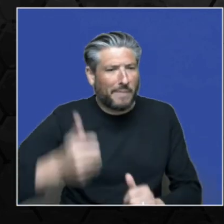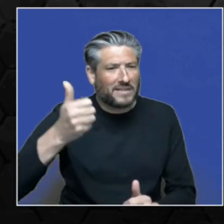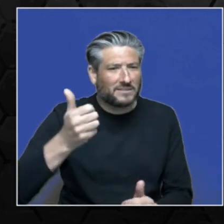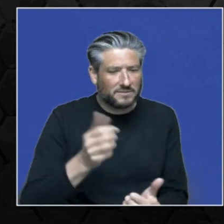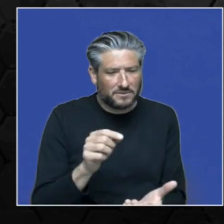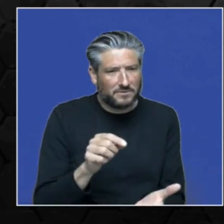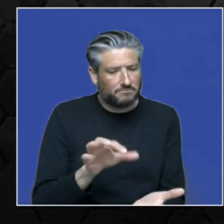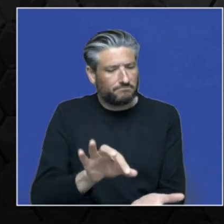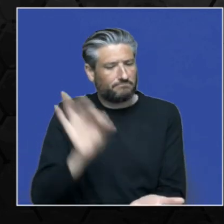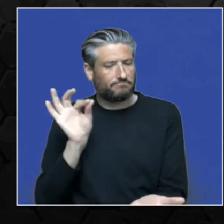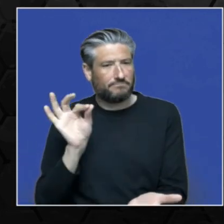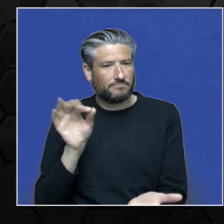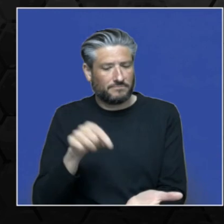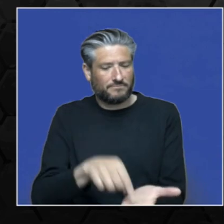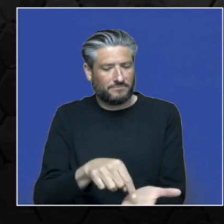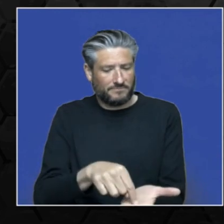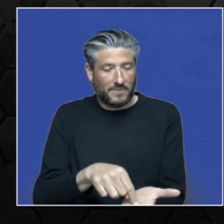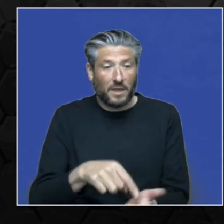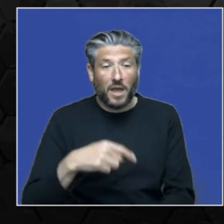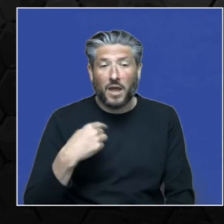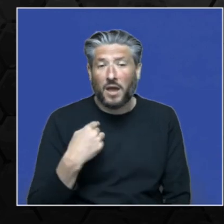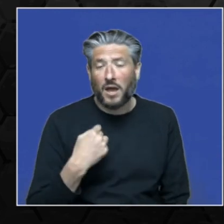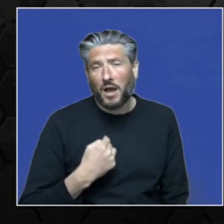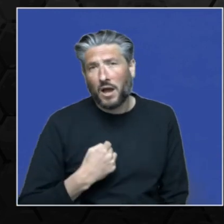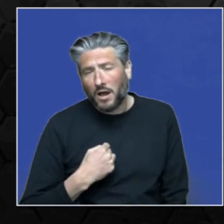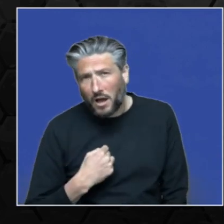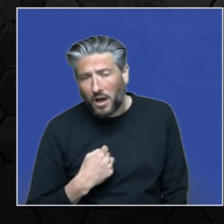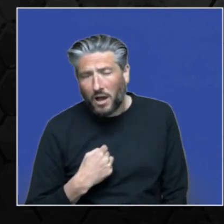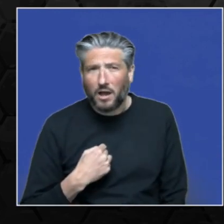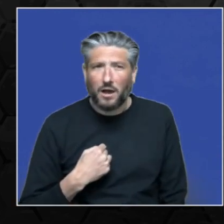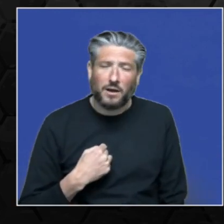my point of view, I think